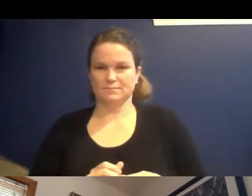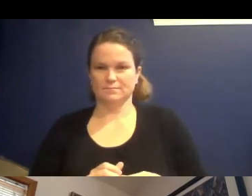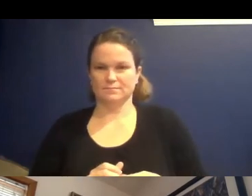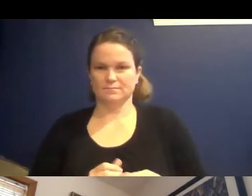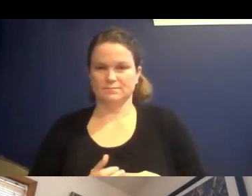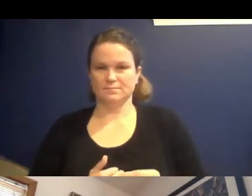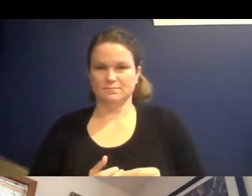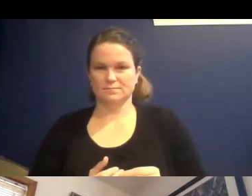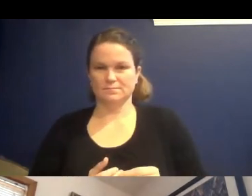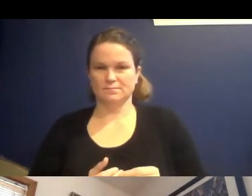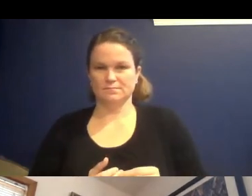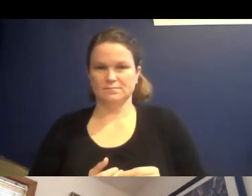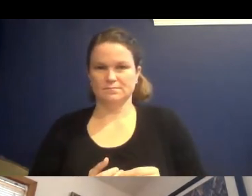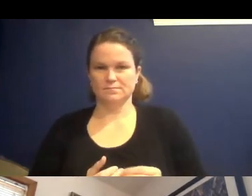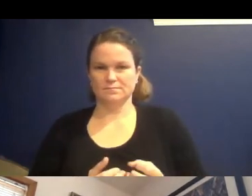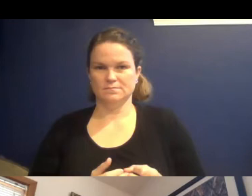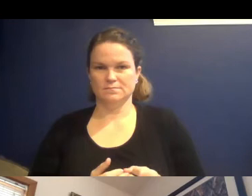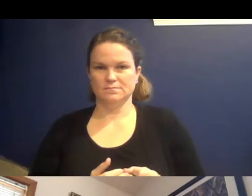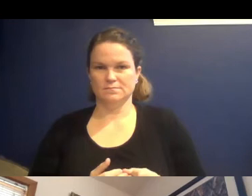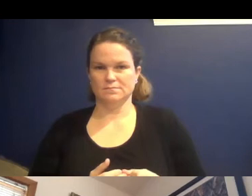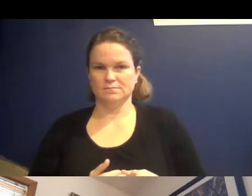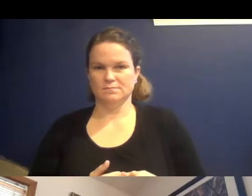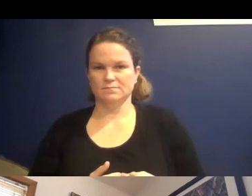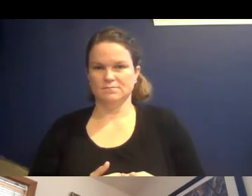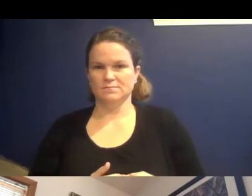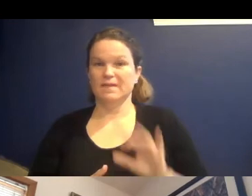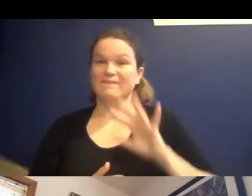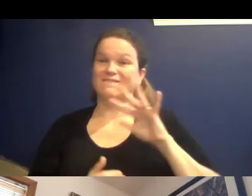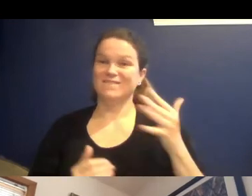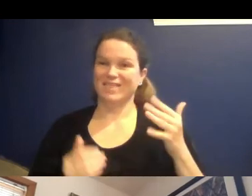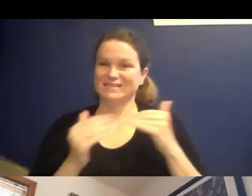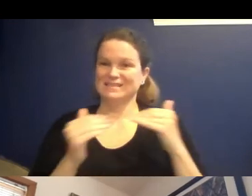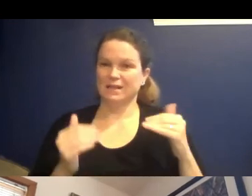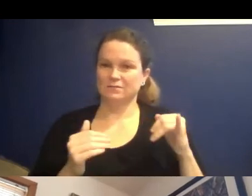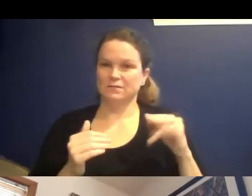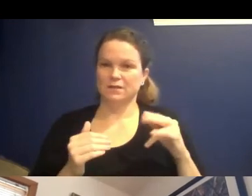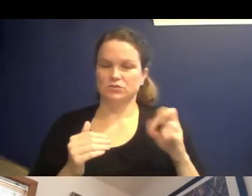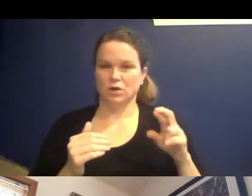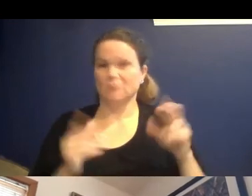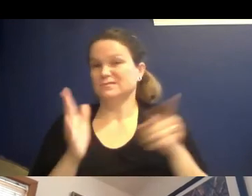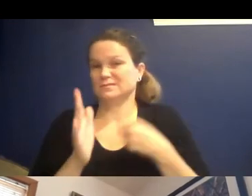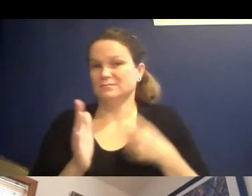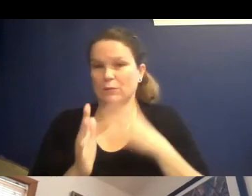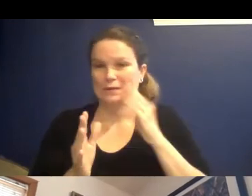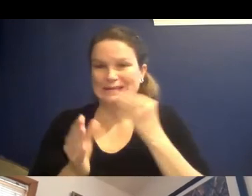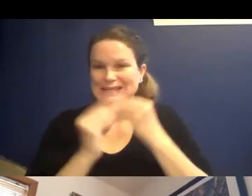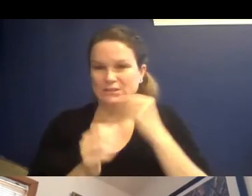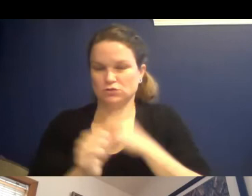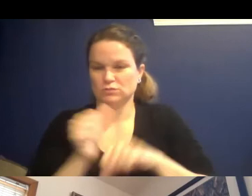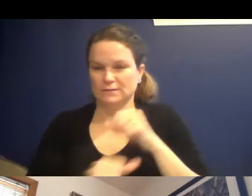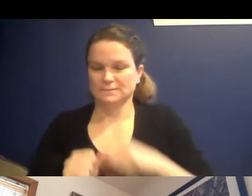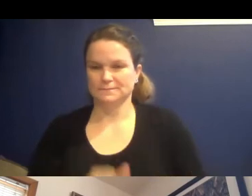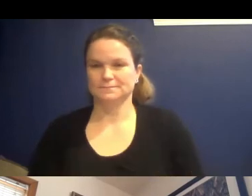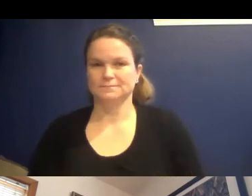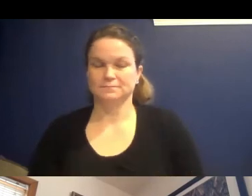instar caterpillars in the same enclosure will result in some caterpillars being cannibalized. So